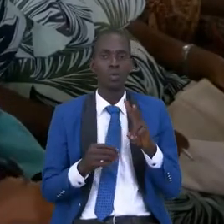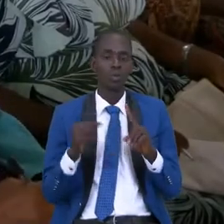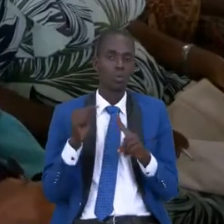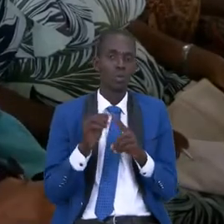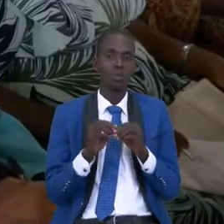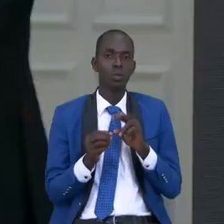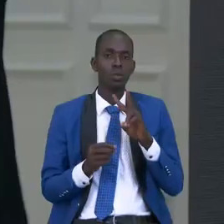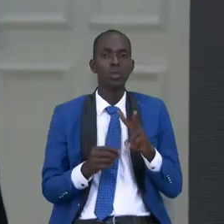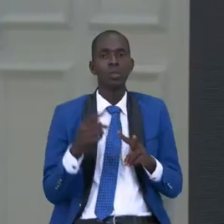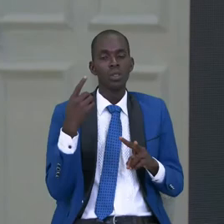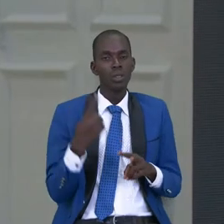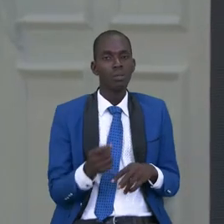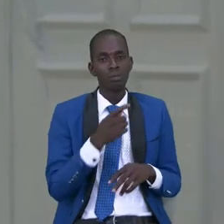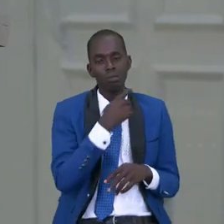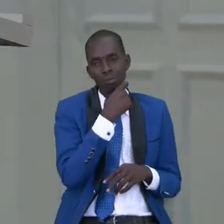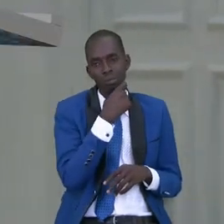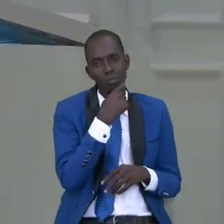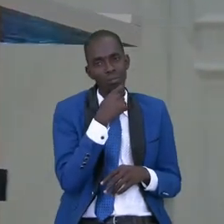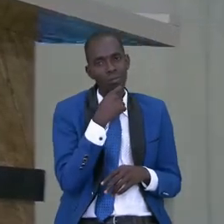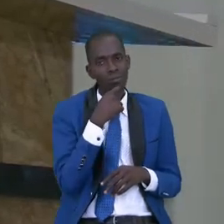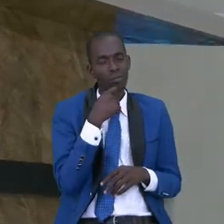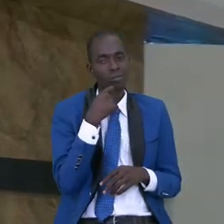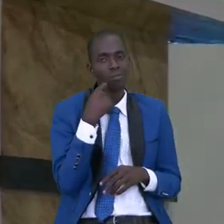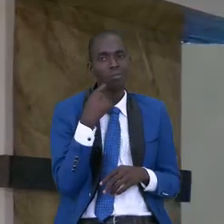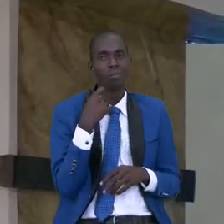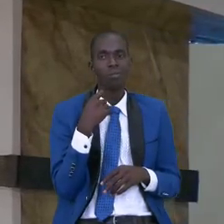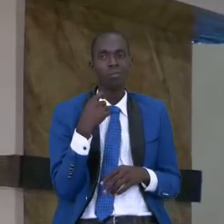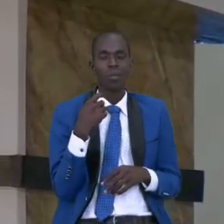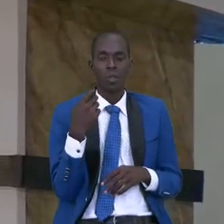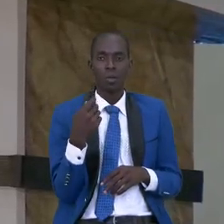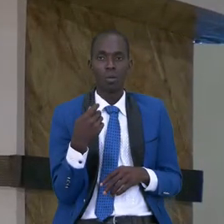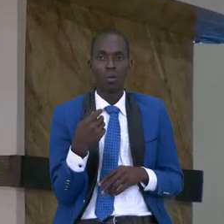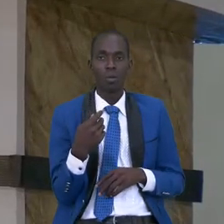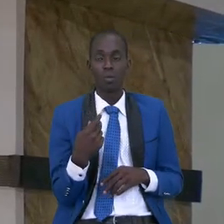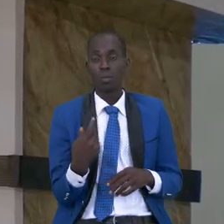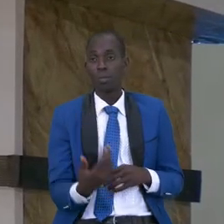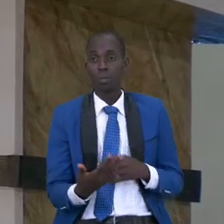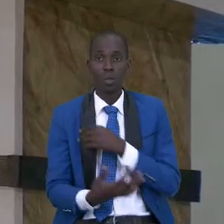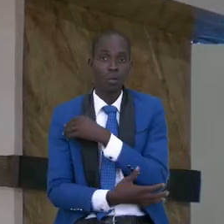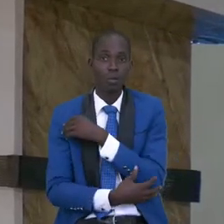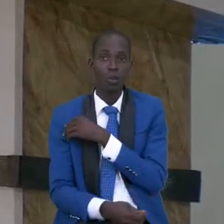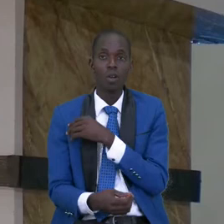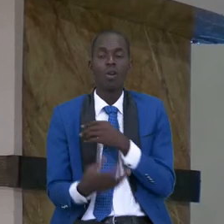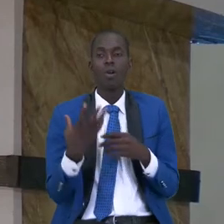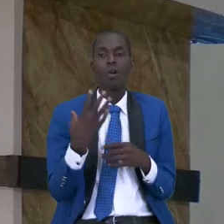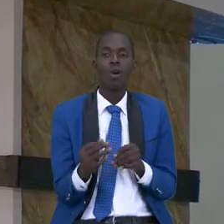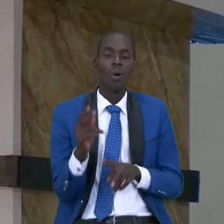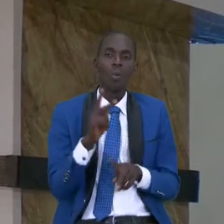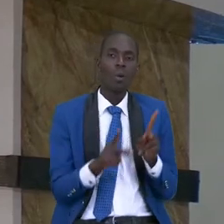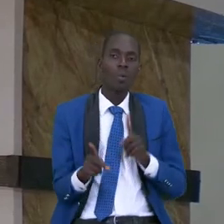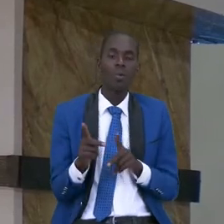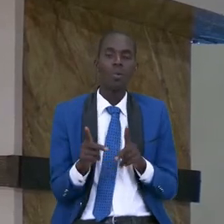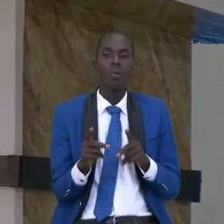the withering paucity. The paucity, that's poverty, of people with